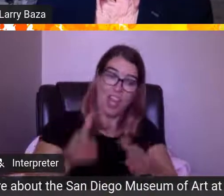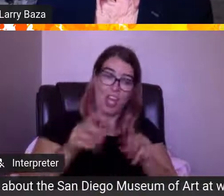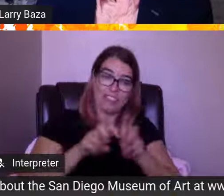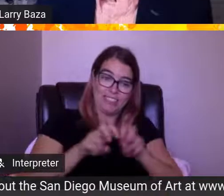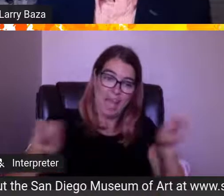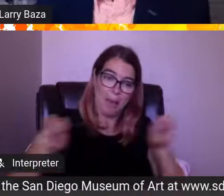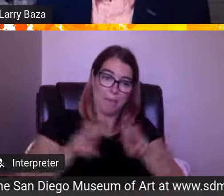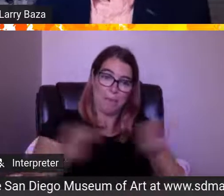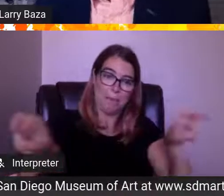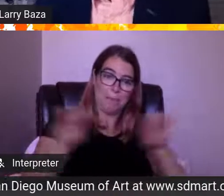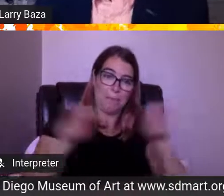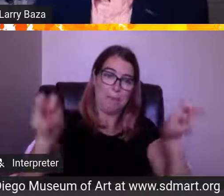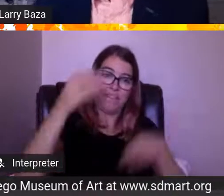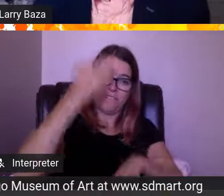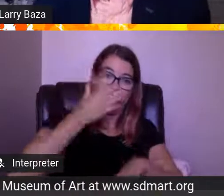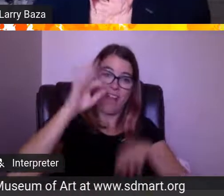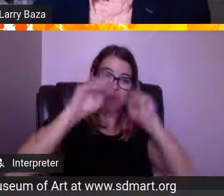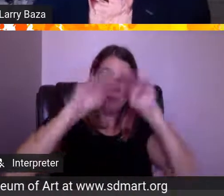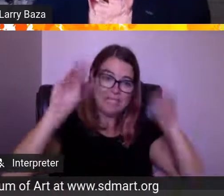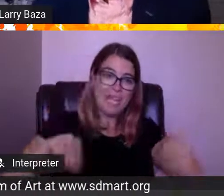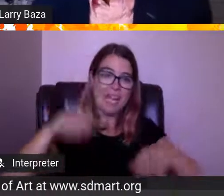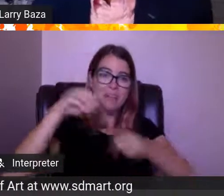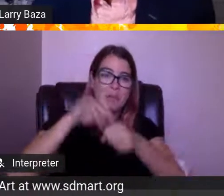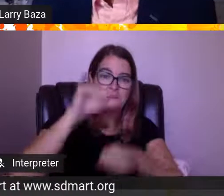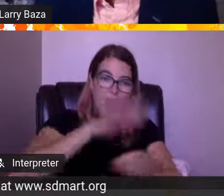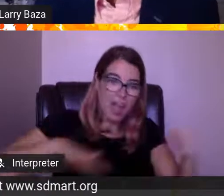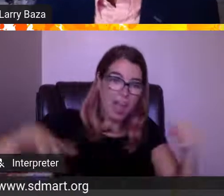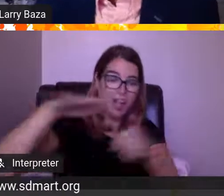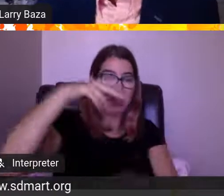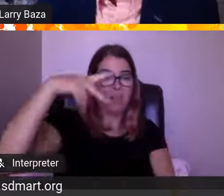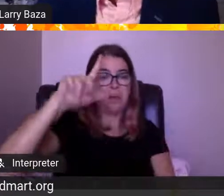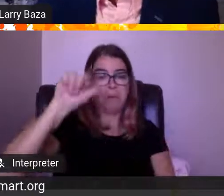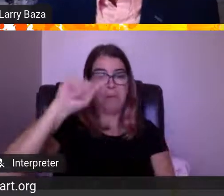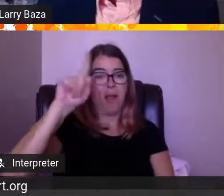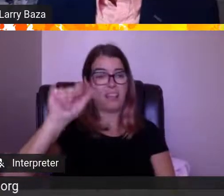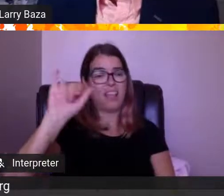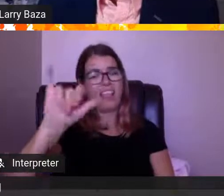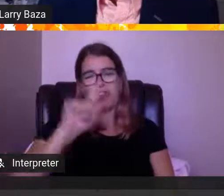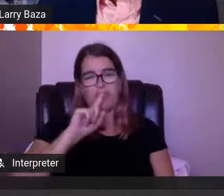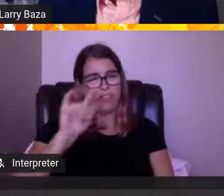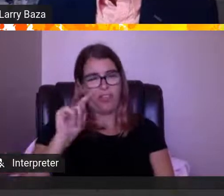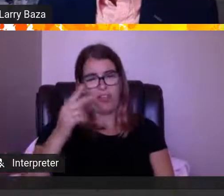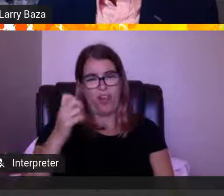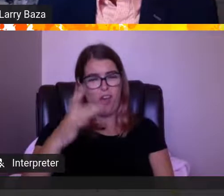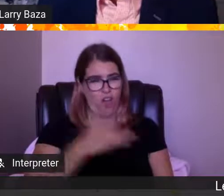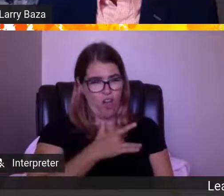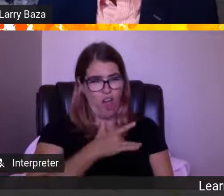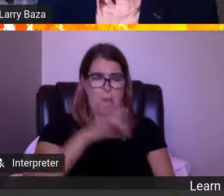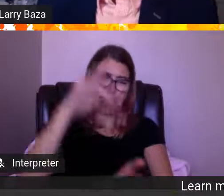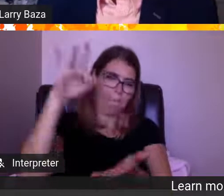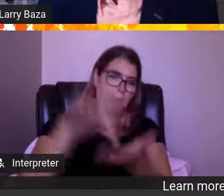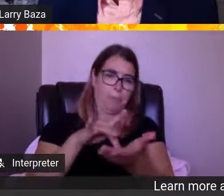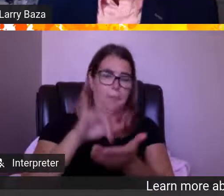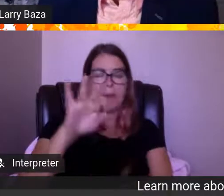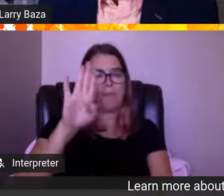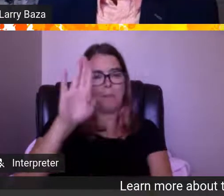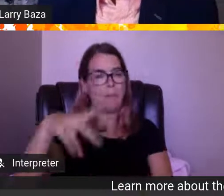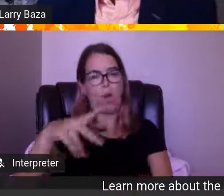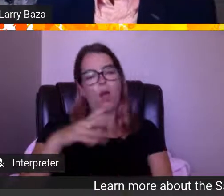in front of the museum in that plaza, which is the heart of our Balboa Park. And I think that it will be